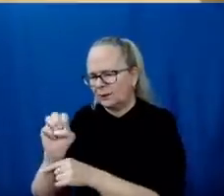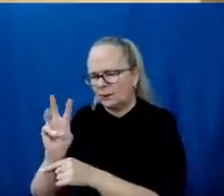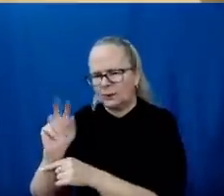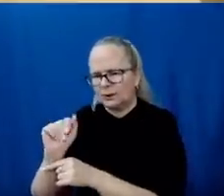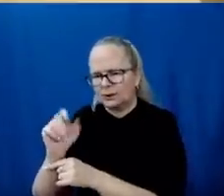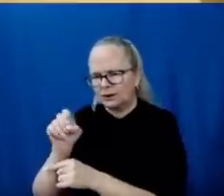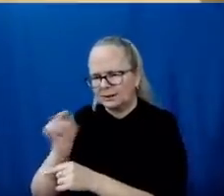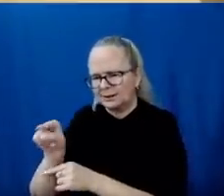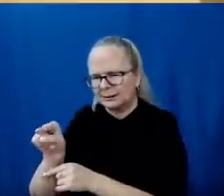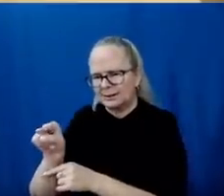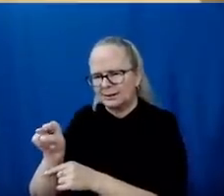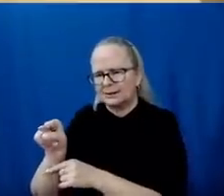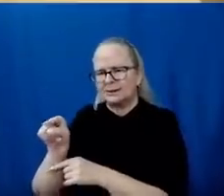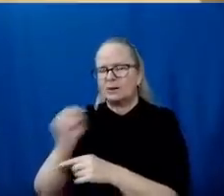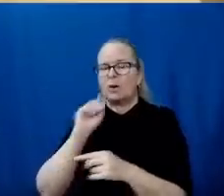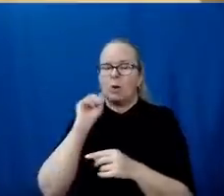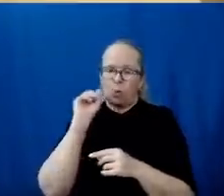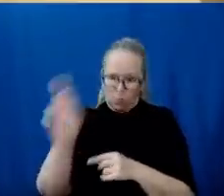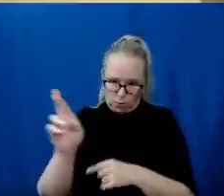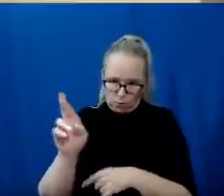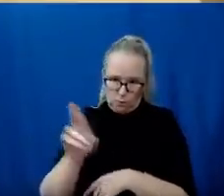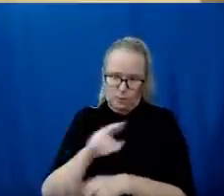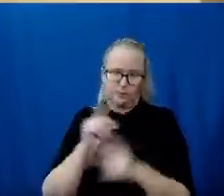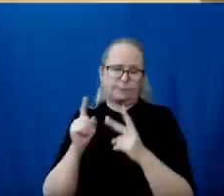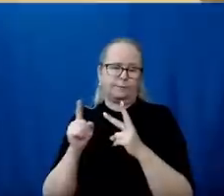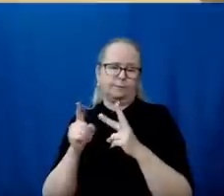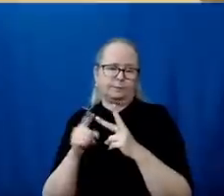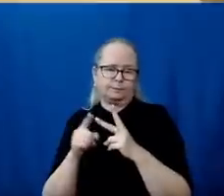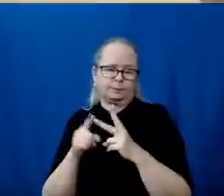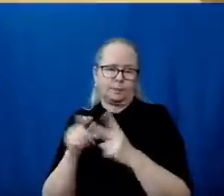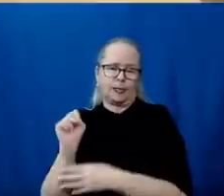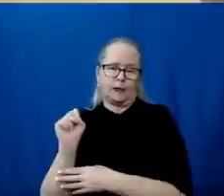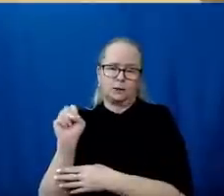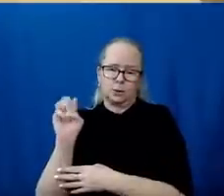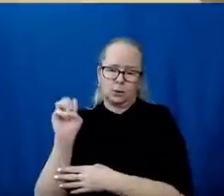to just sewage. Or there's